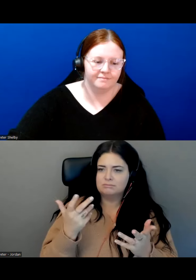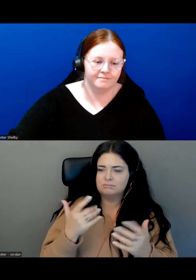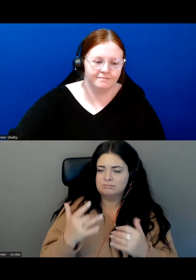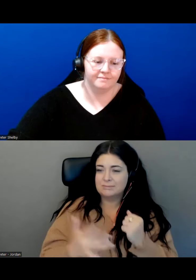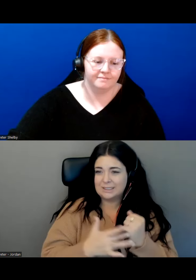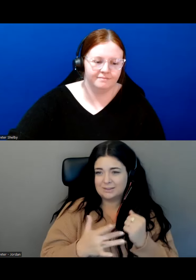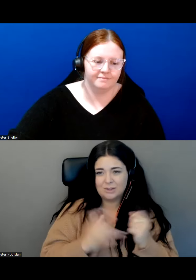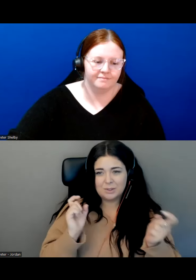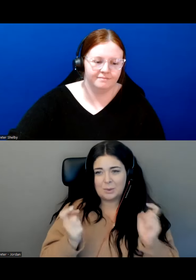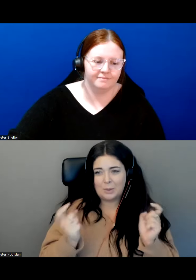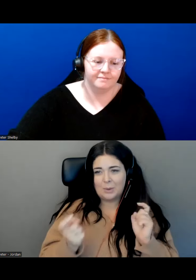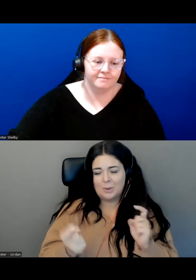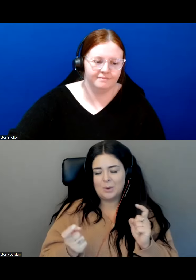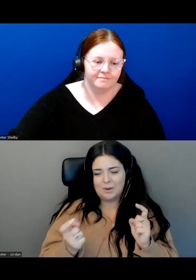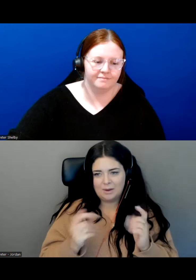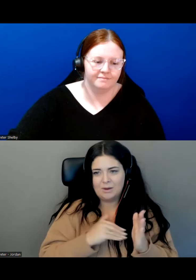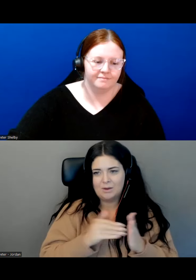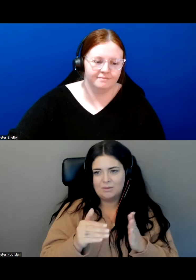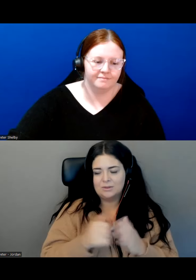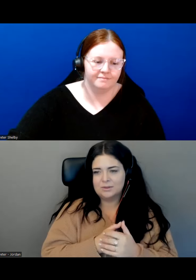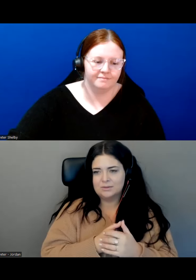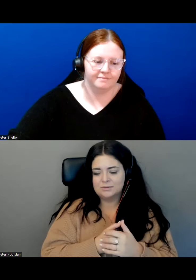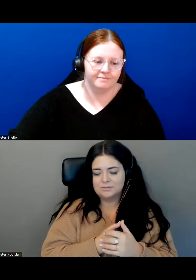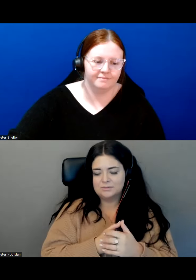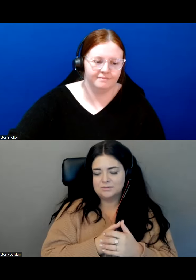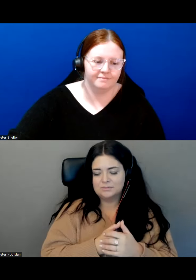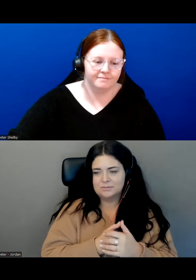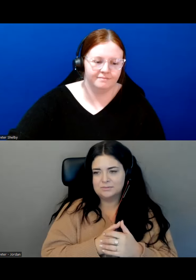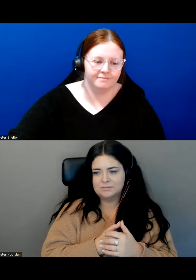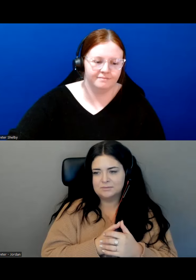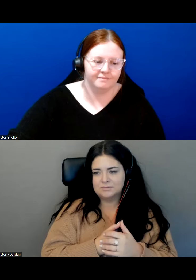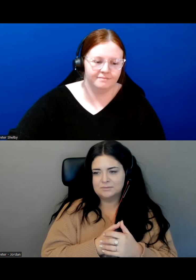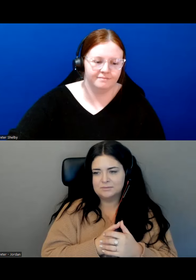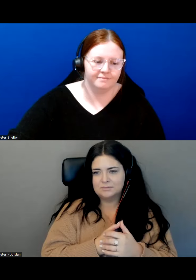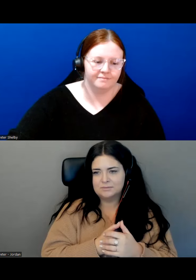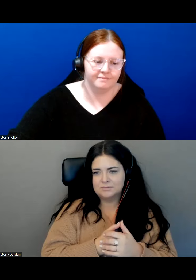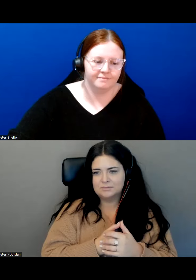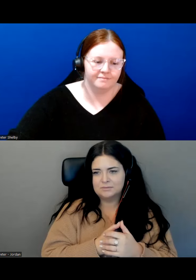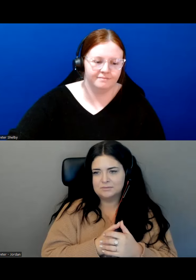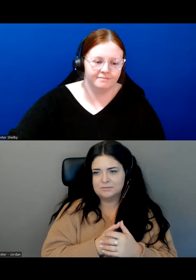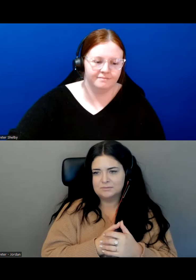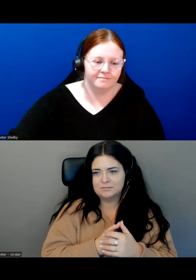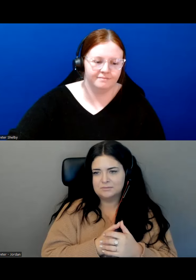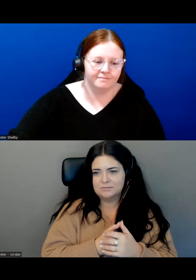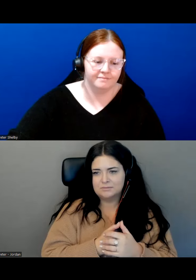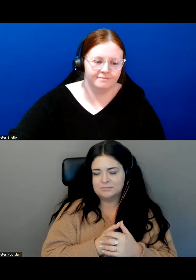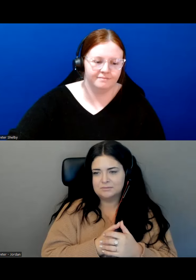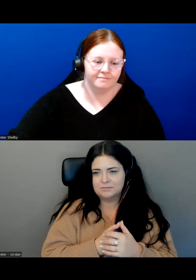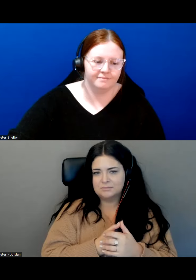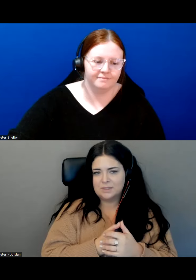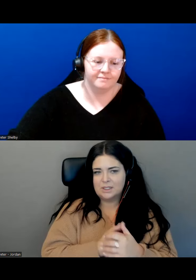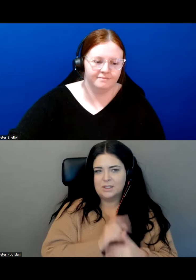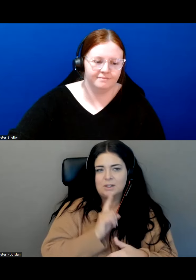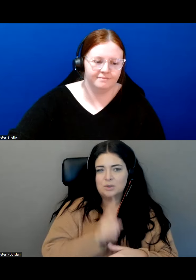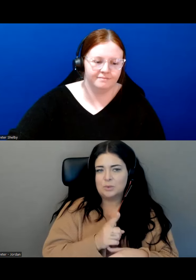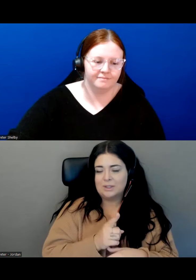Technology changes a lot, well, even in the span of 1 to 2 years. So over a 5-year period, it's almost a